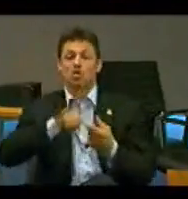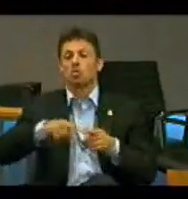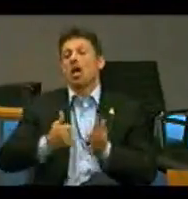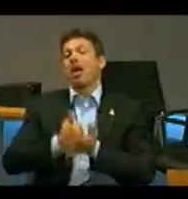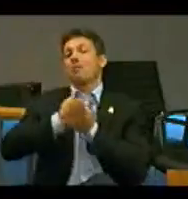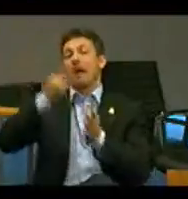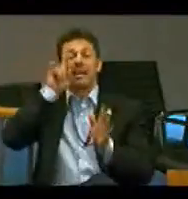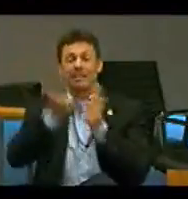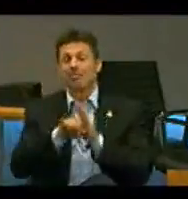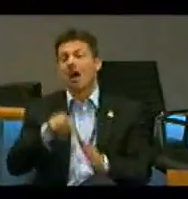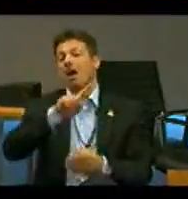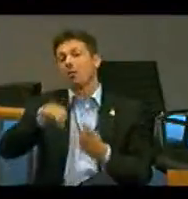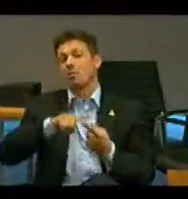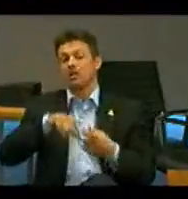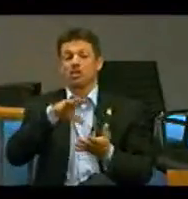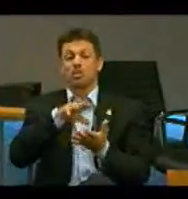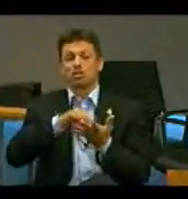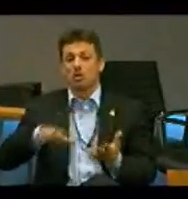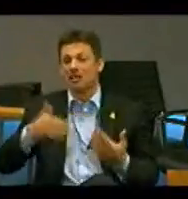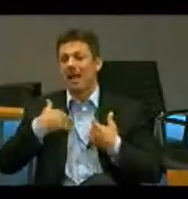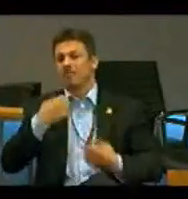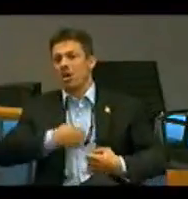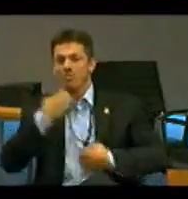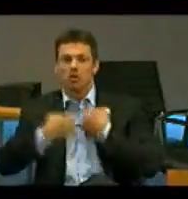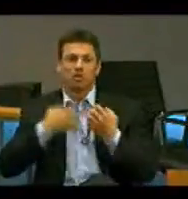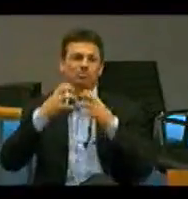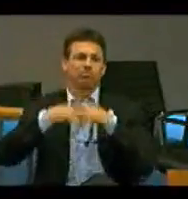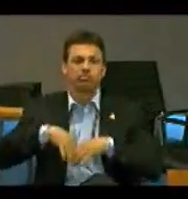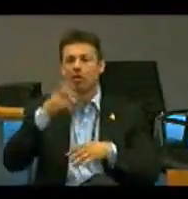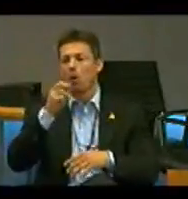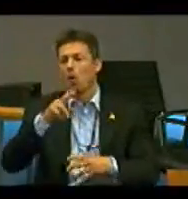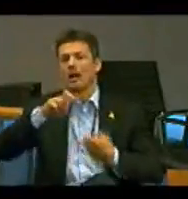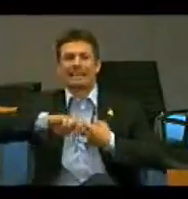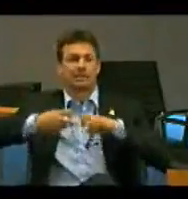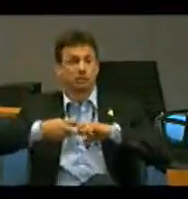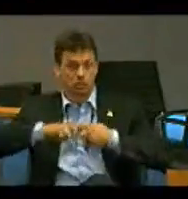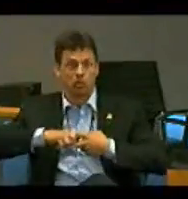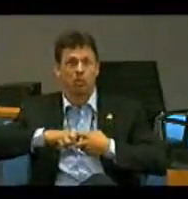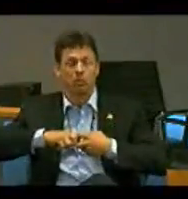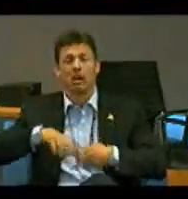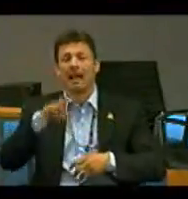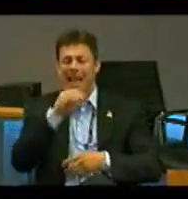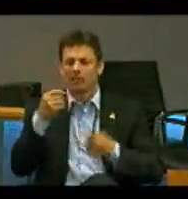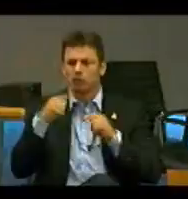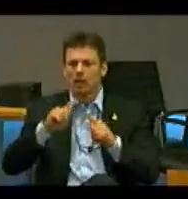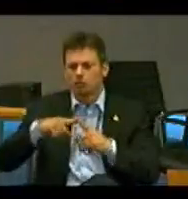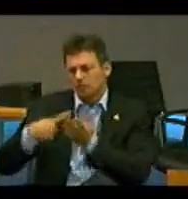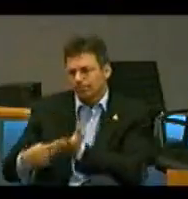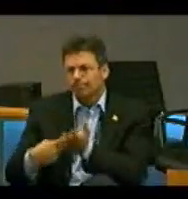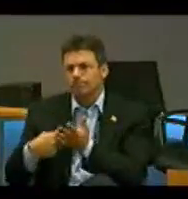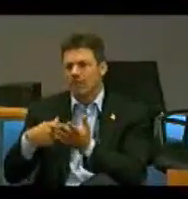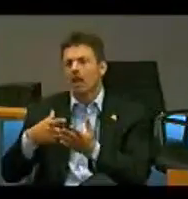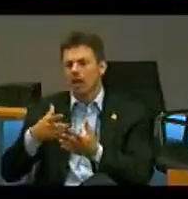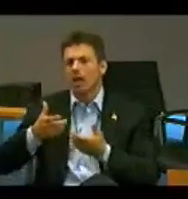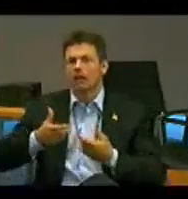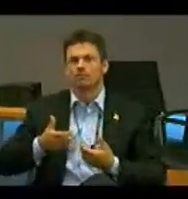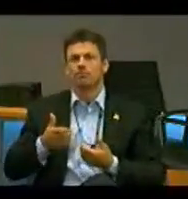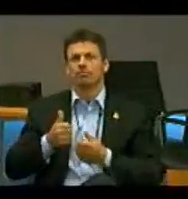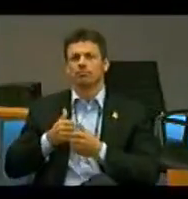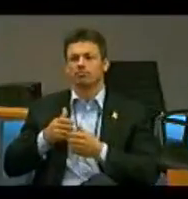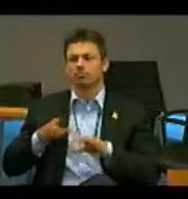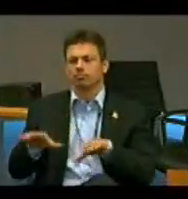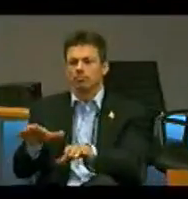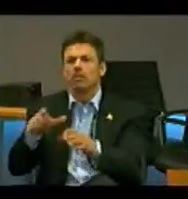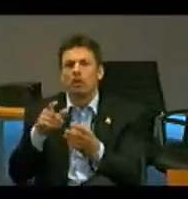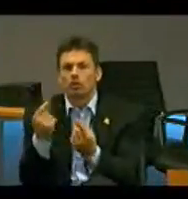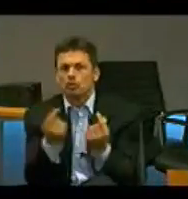quickly when a child is having an emotional breakdown or having an emotional issue and seek to address it. I'll quickly refer to a story often